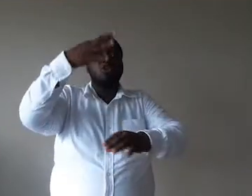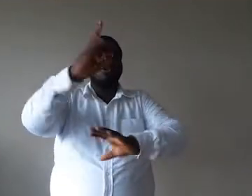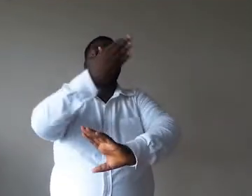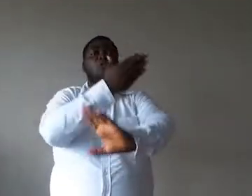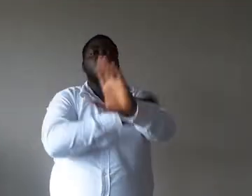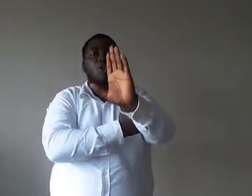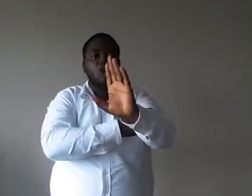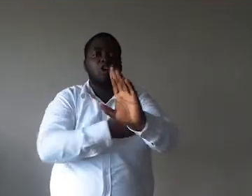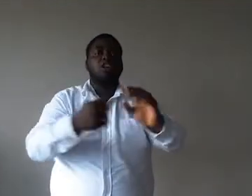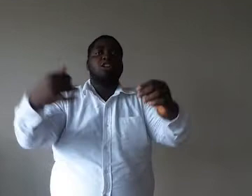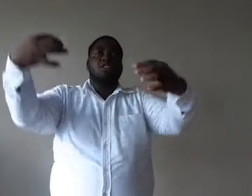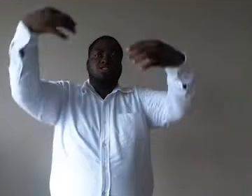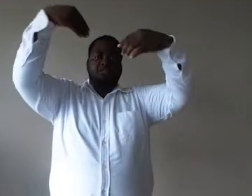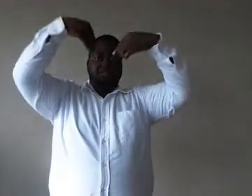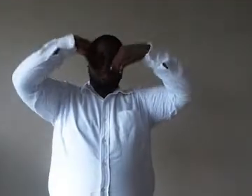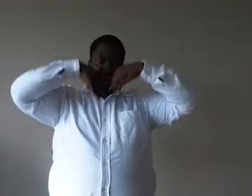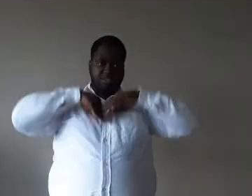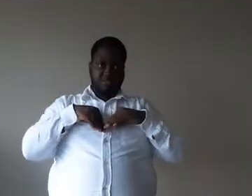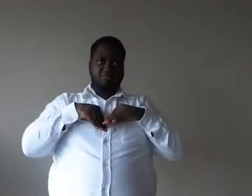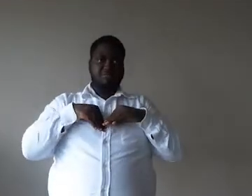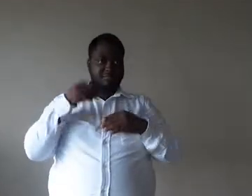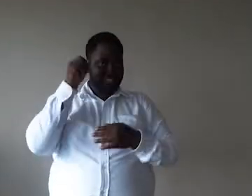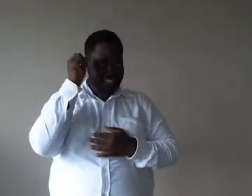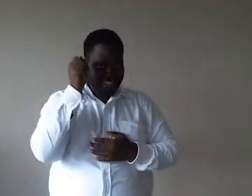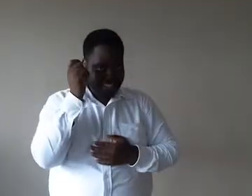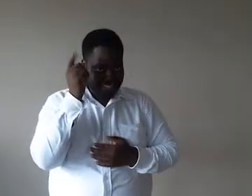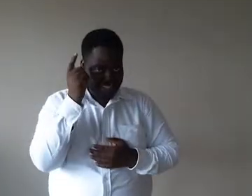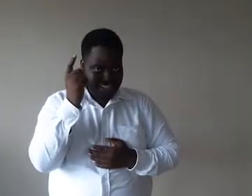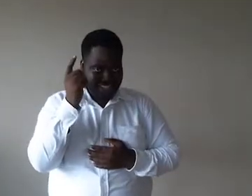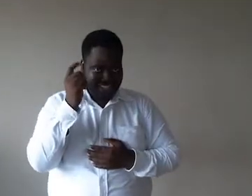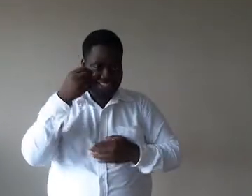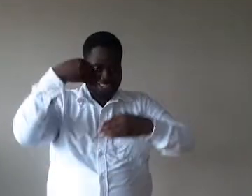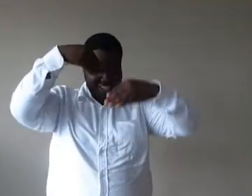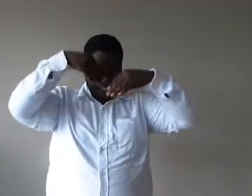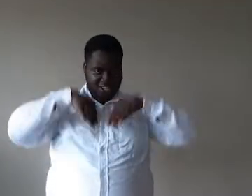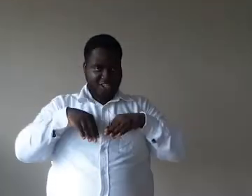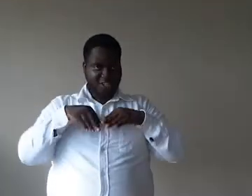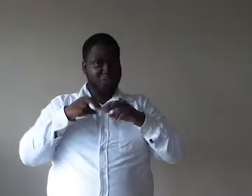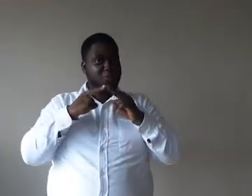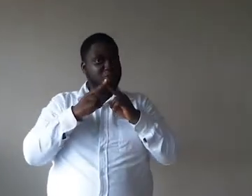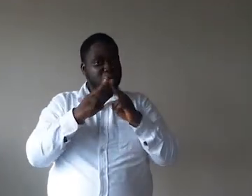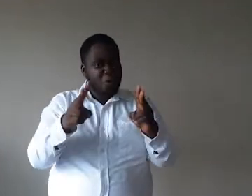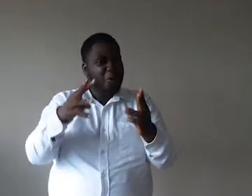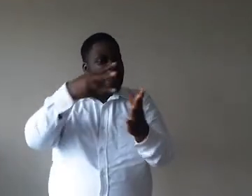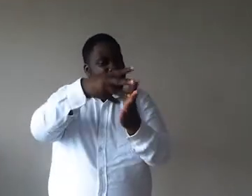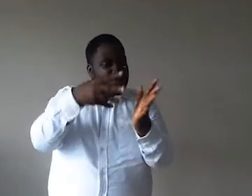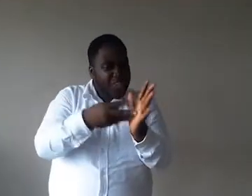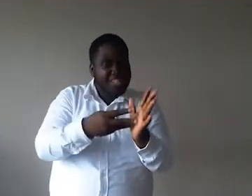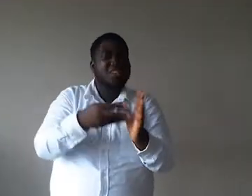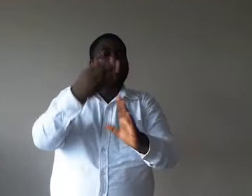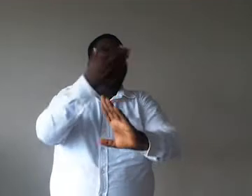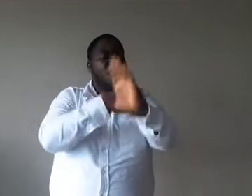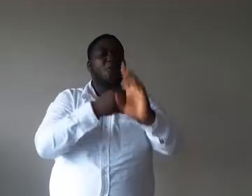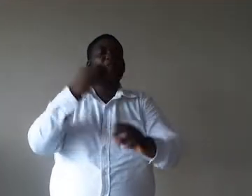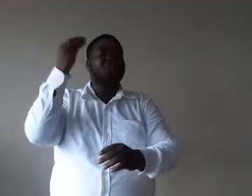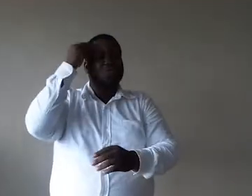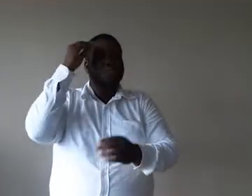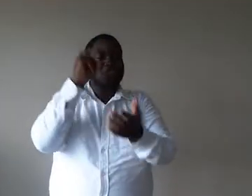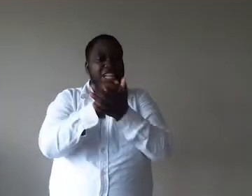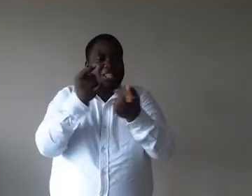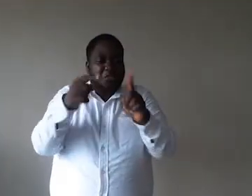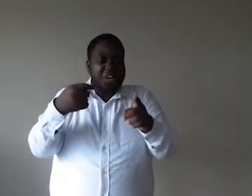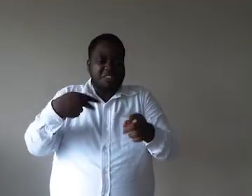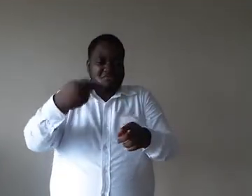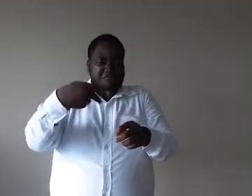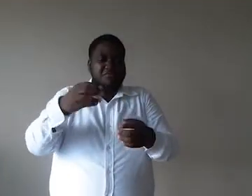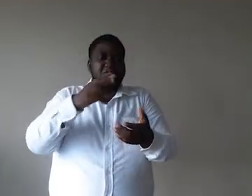tells us that study to show thyself approved unto God, a workman who needs not to be ashamed. Never be ashamed of the word of